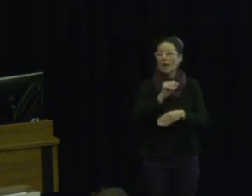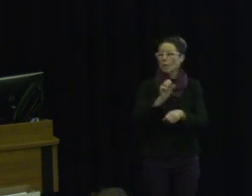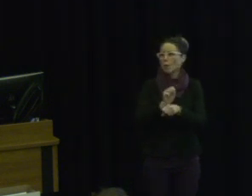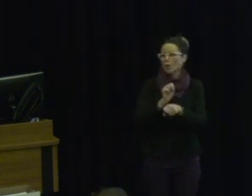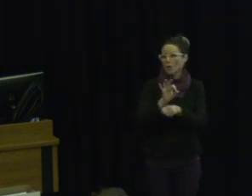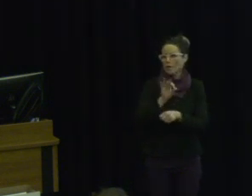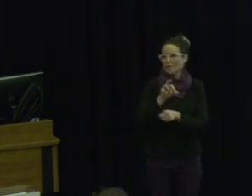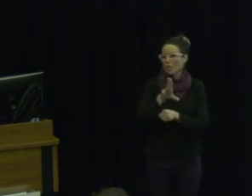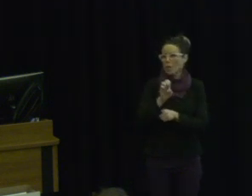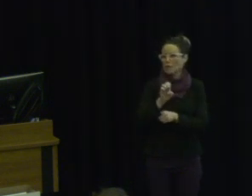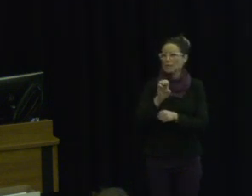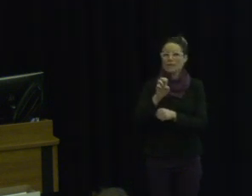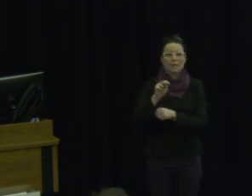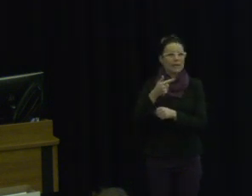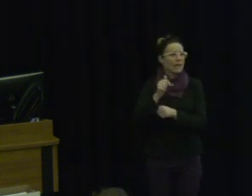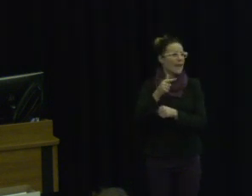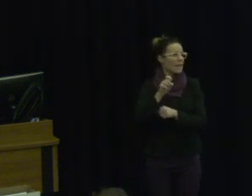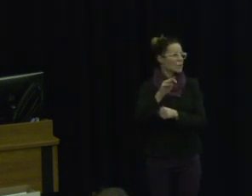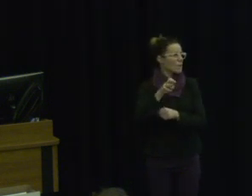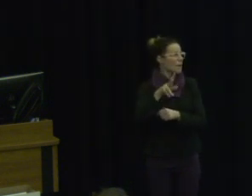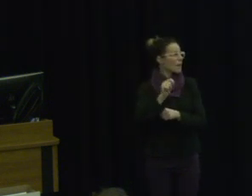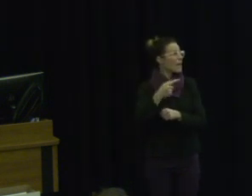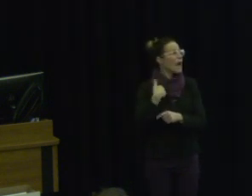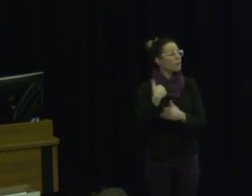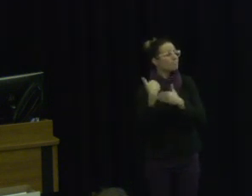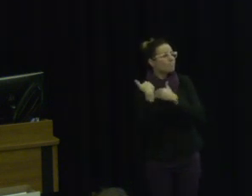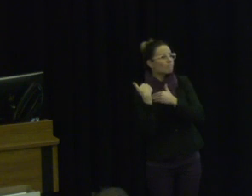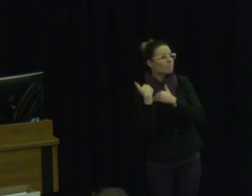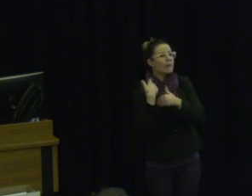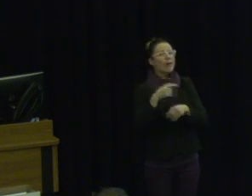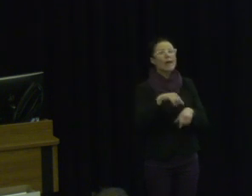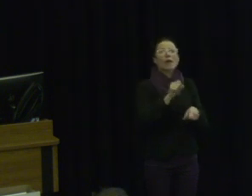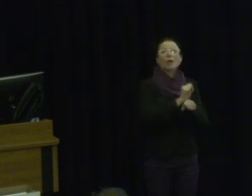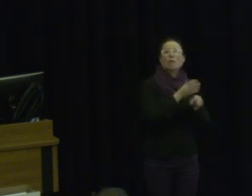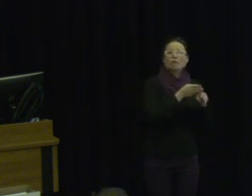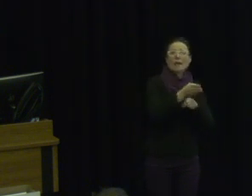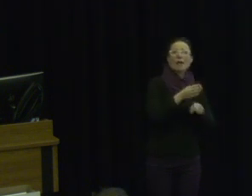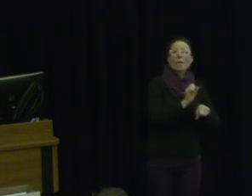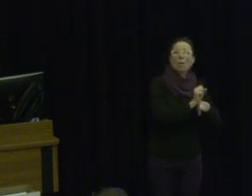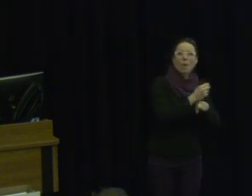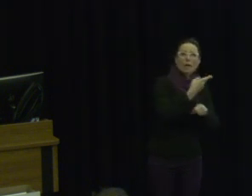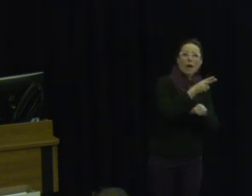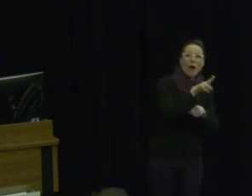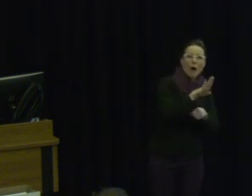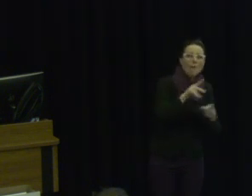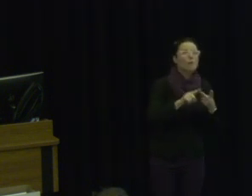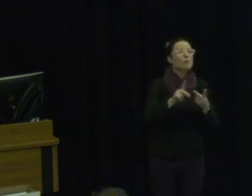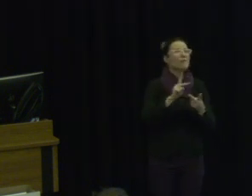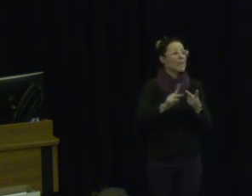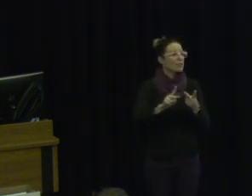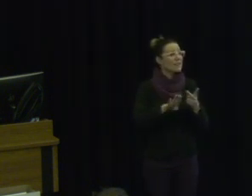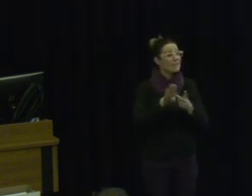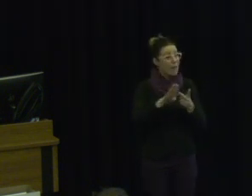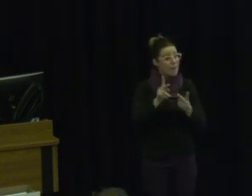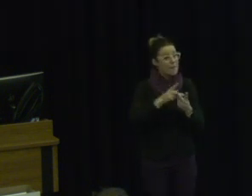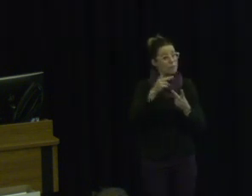I oversee the Career and Employment Hub, Professional Development Programs, and the OLLI Program.